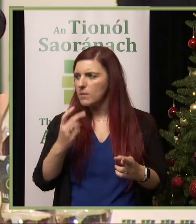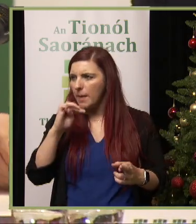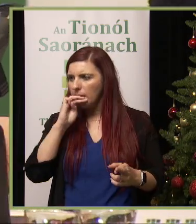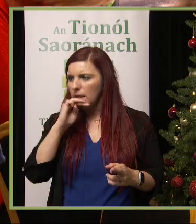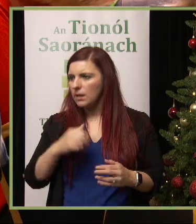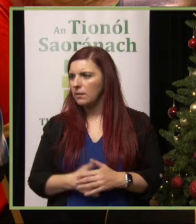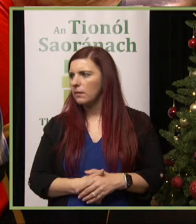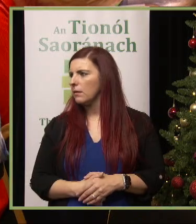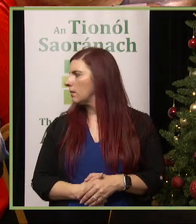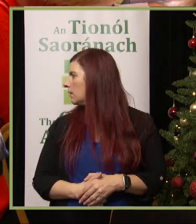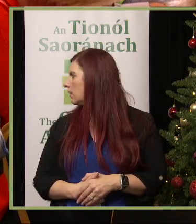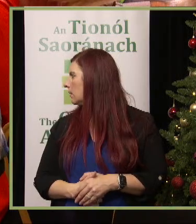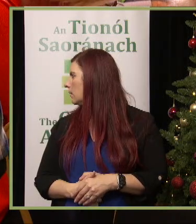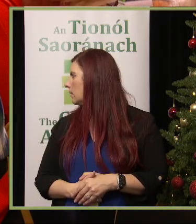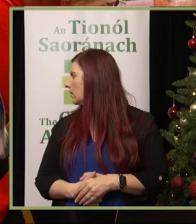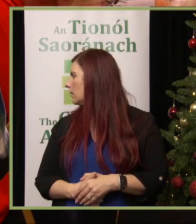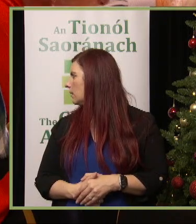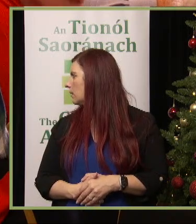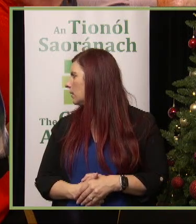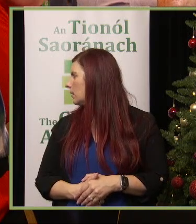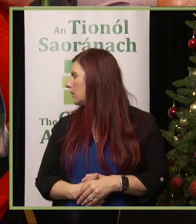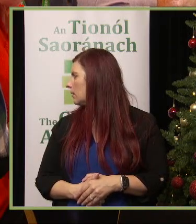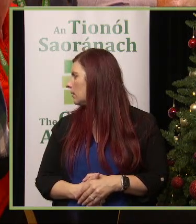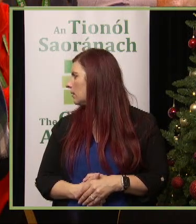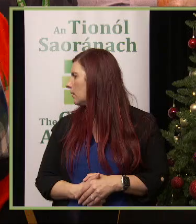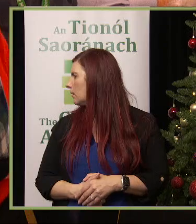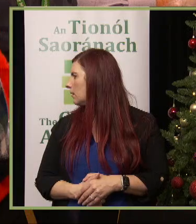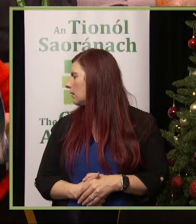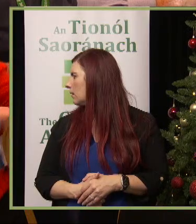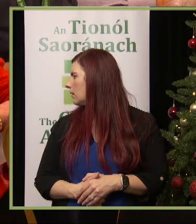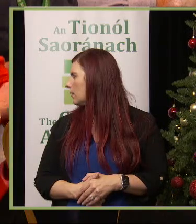the fear is that this